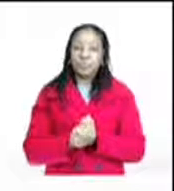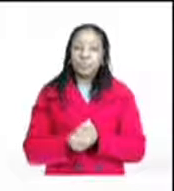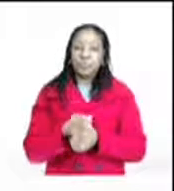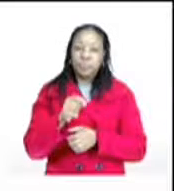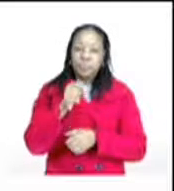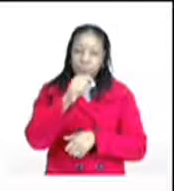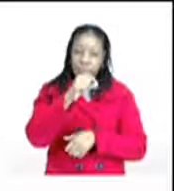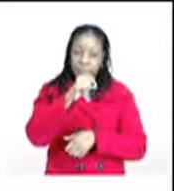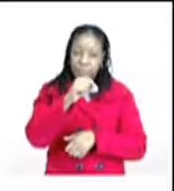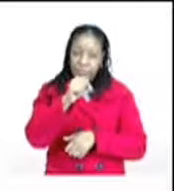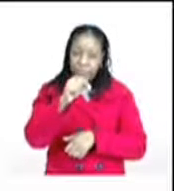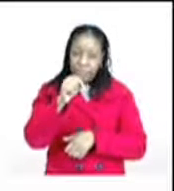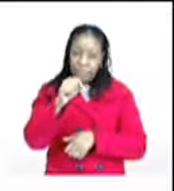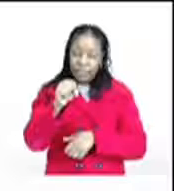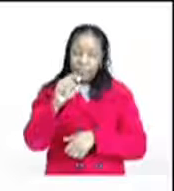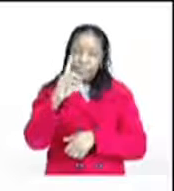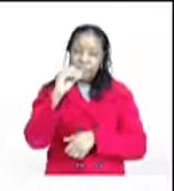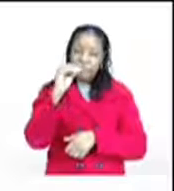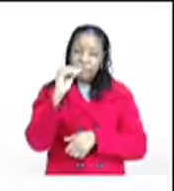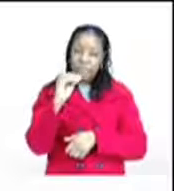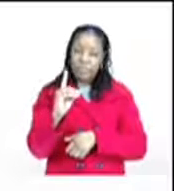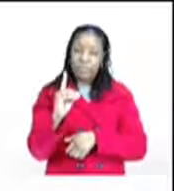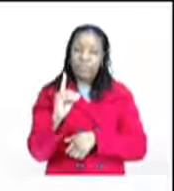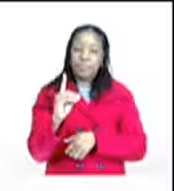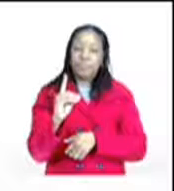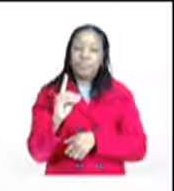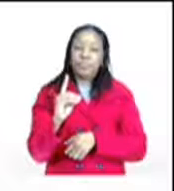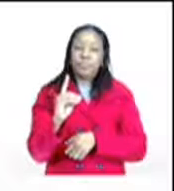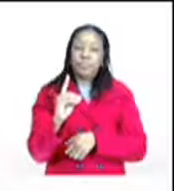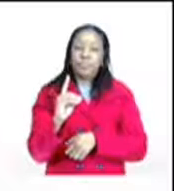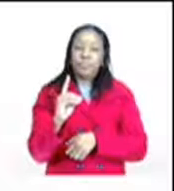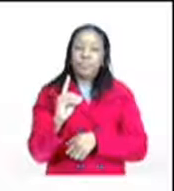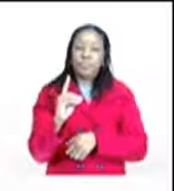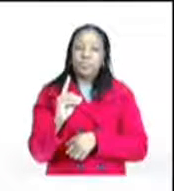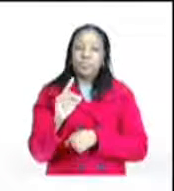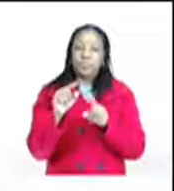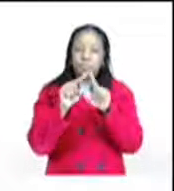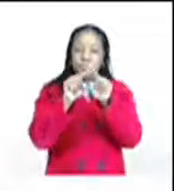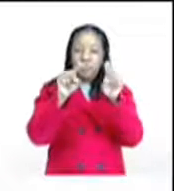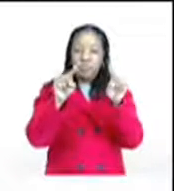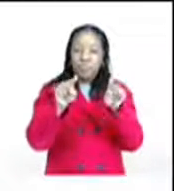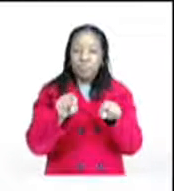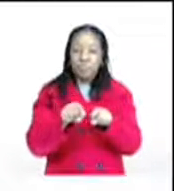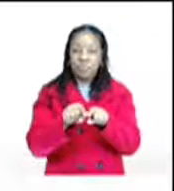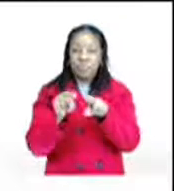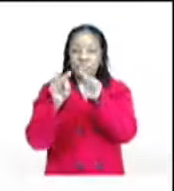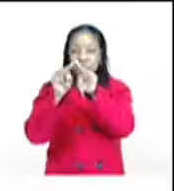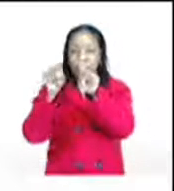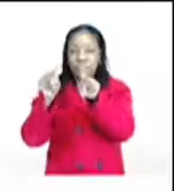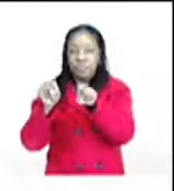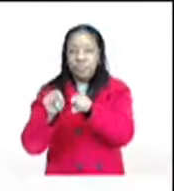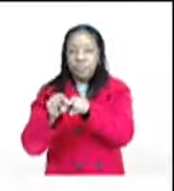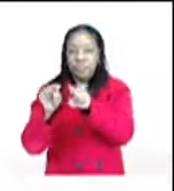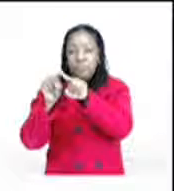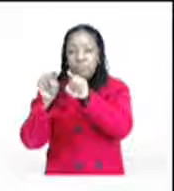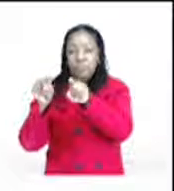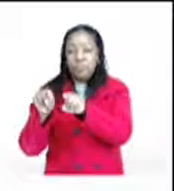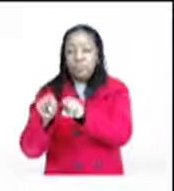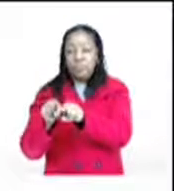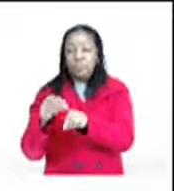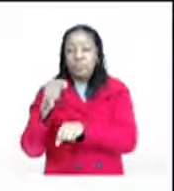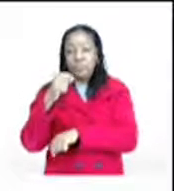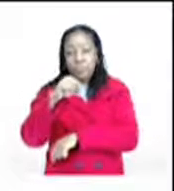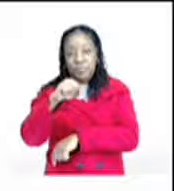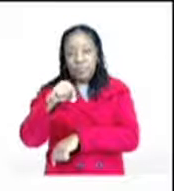says, write the letter D in the blocks and remember